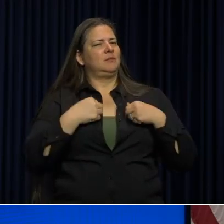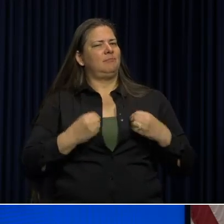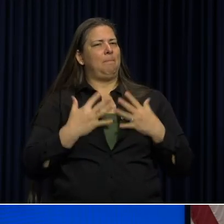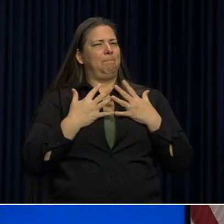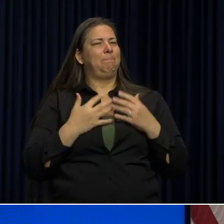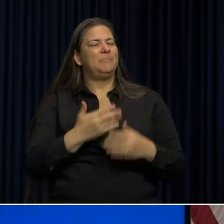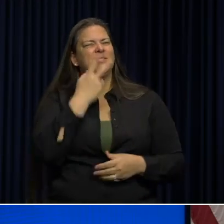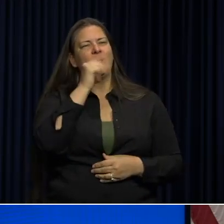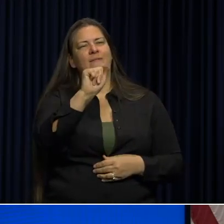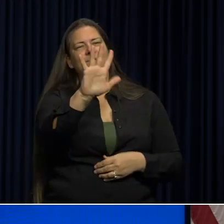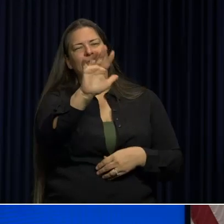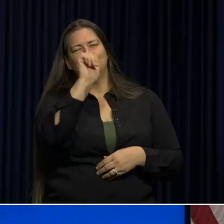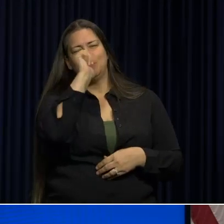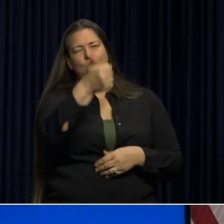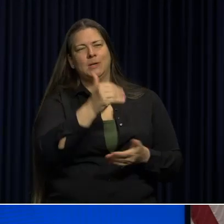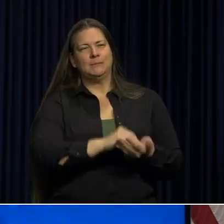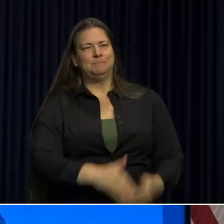tomorrow.